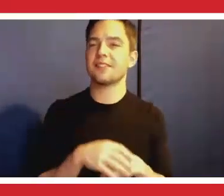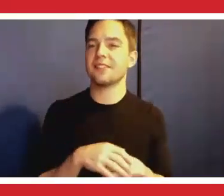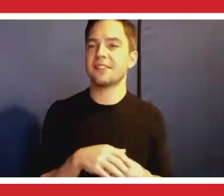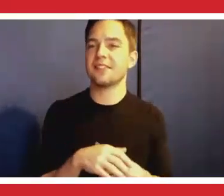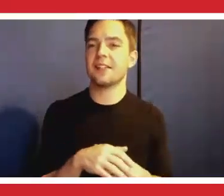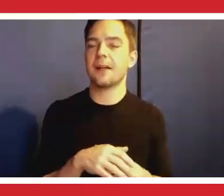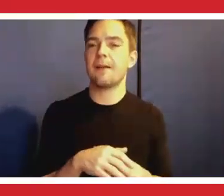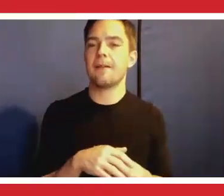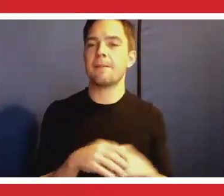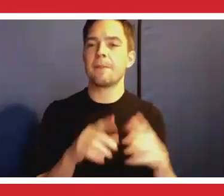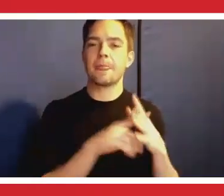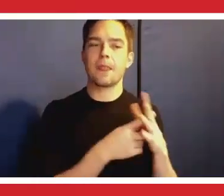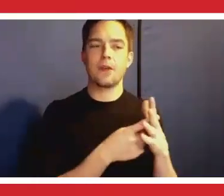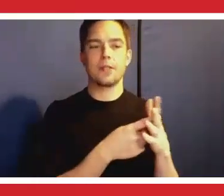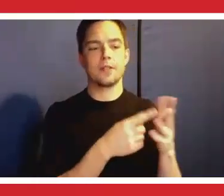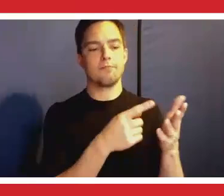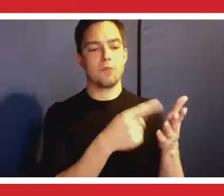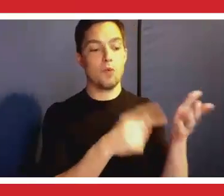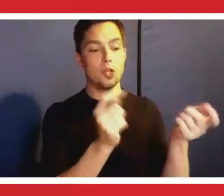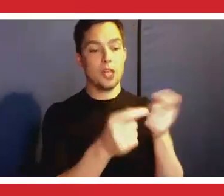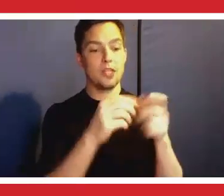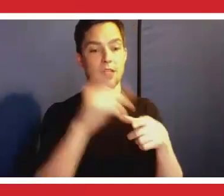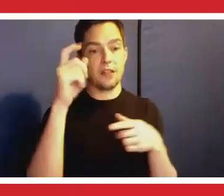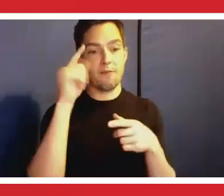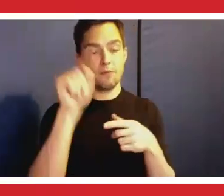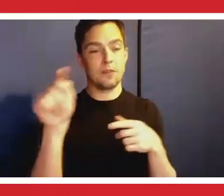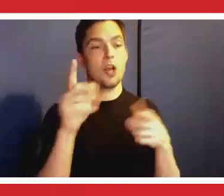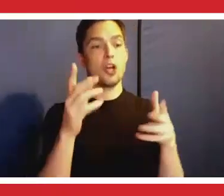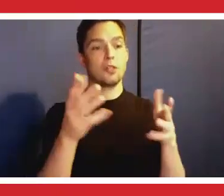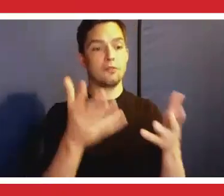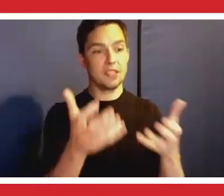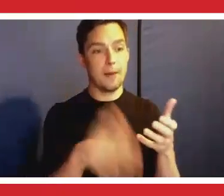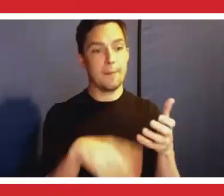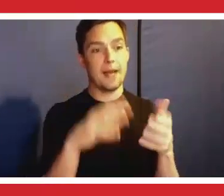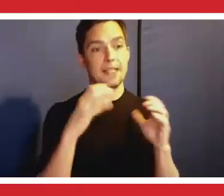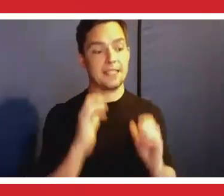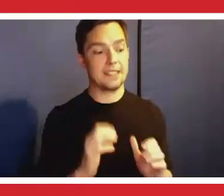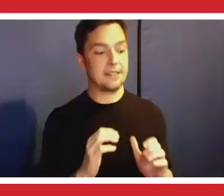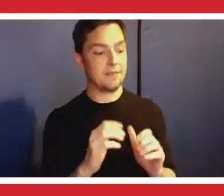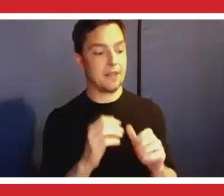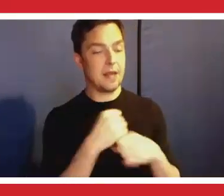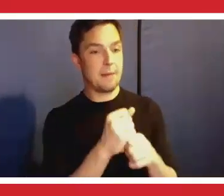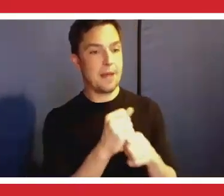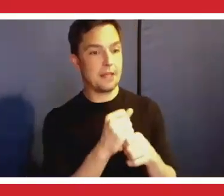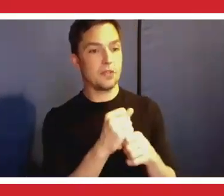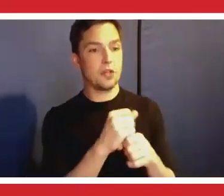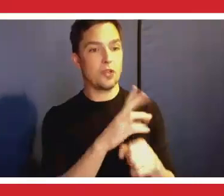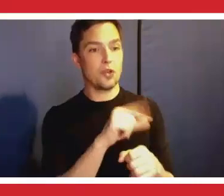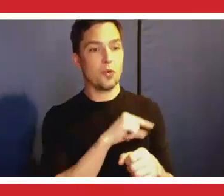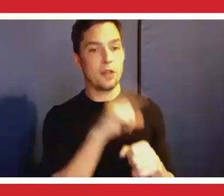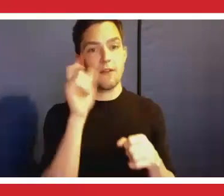what improvements, what changes in governance are desired by citizens and would make the quality of government